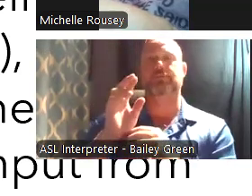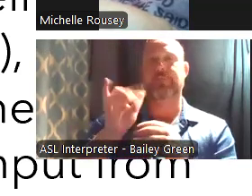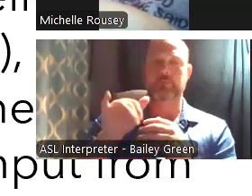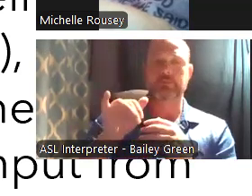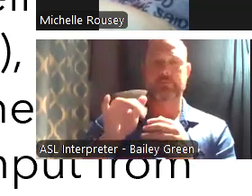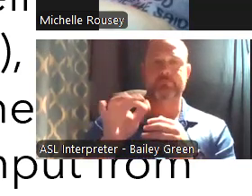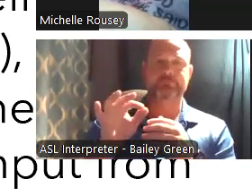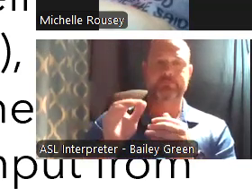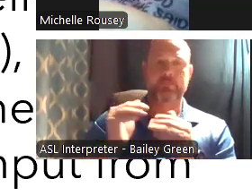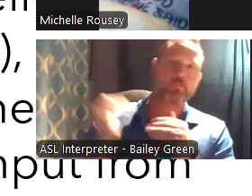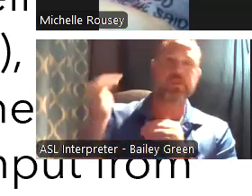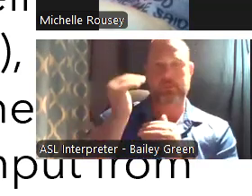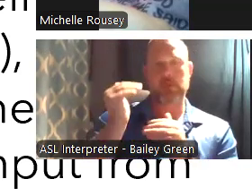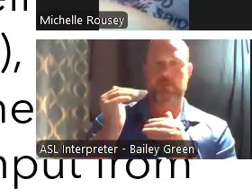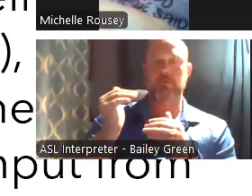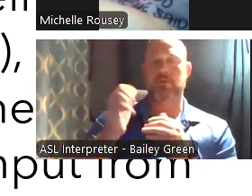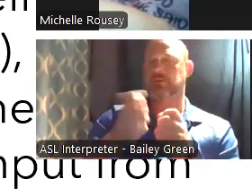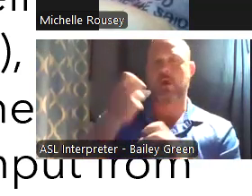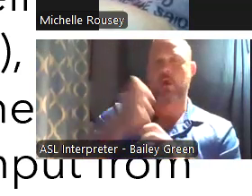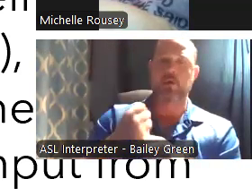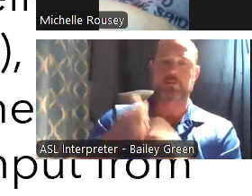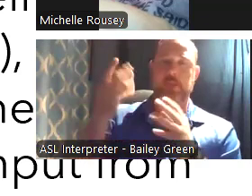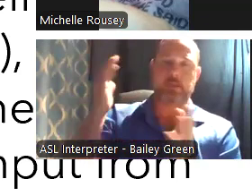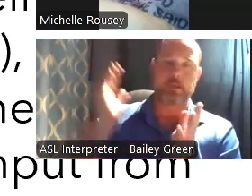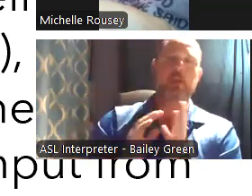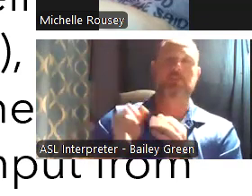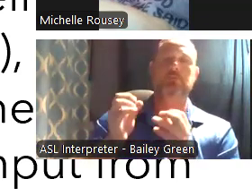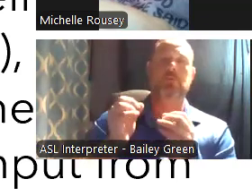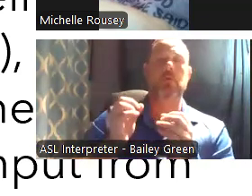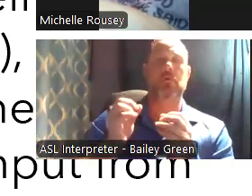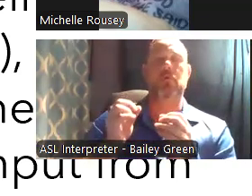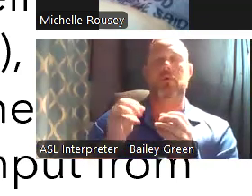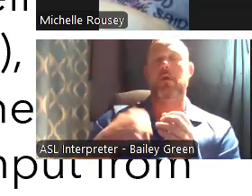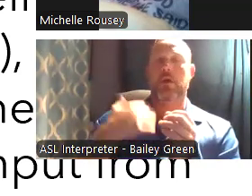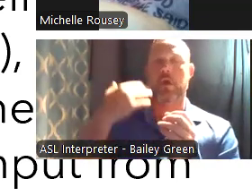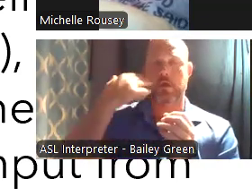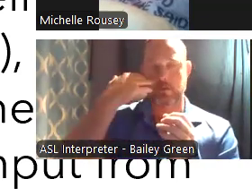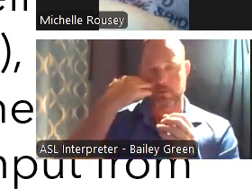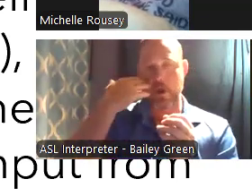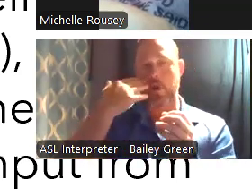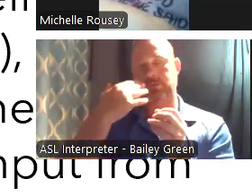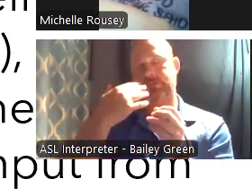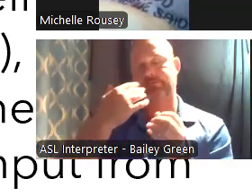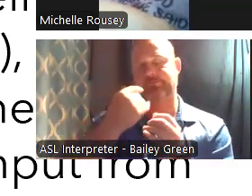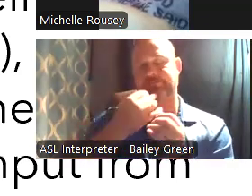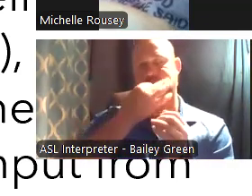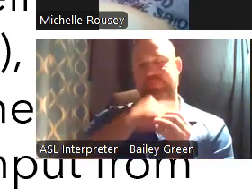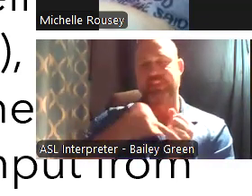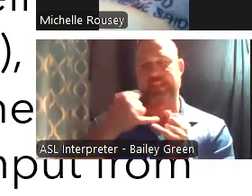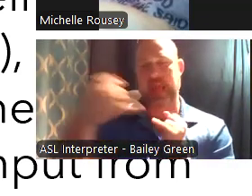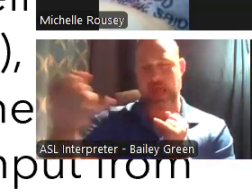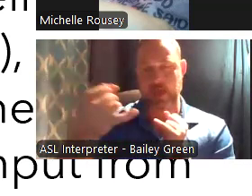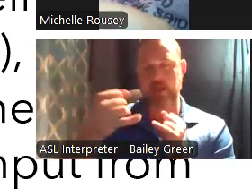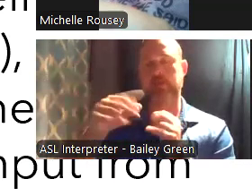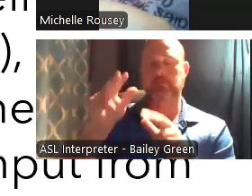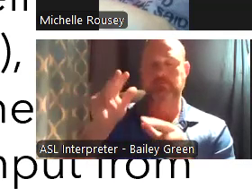So it's really hard to spend down. And so we're hoping that, I know it's walking a thin line because of the